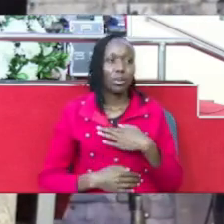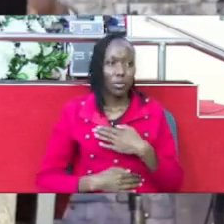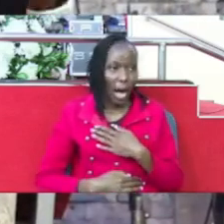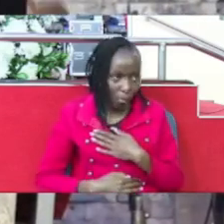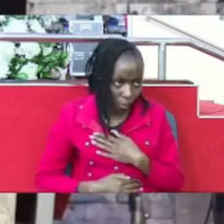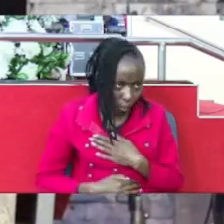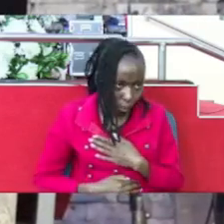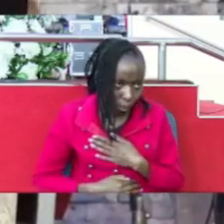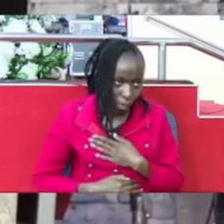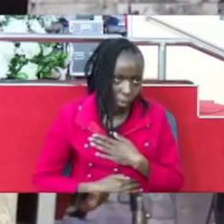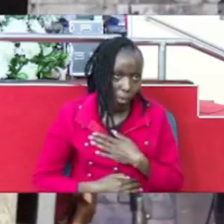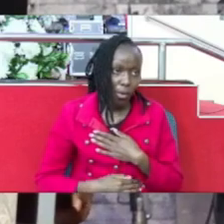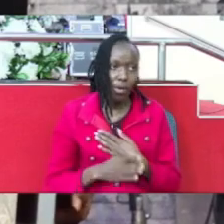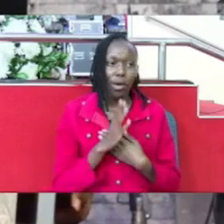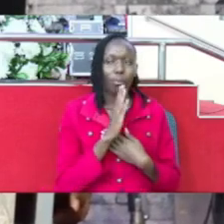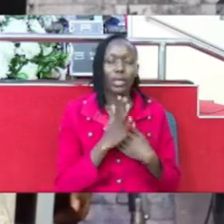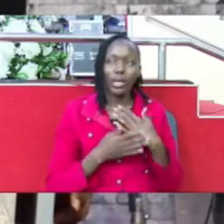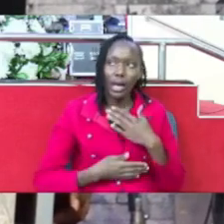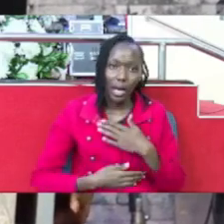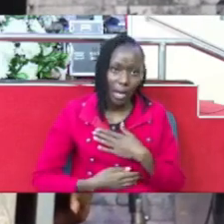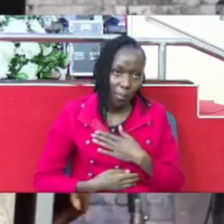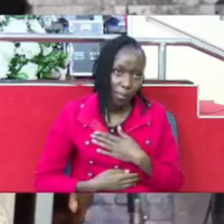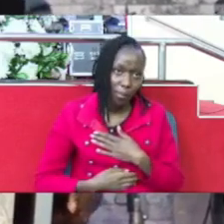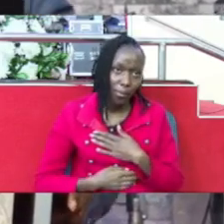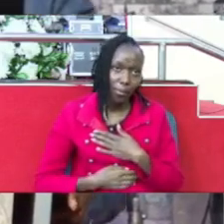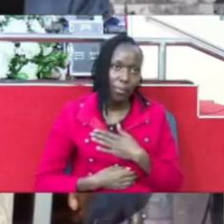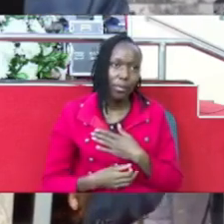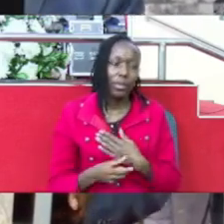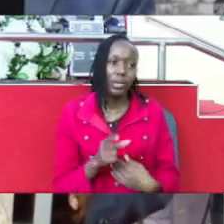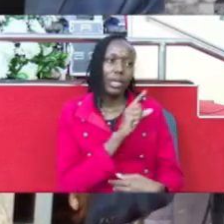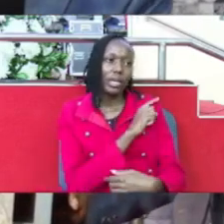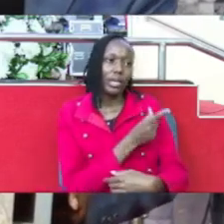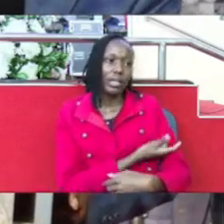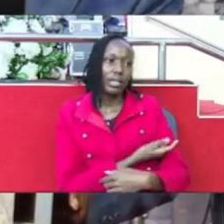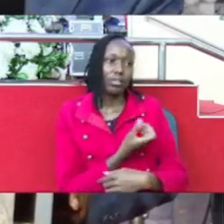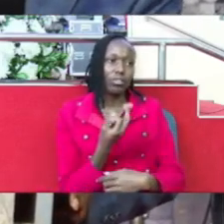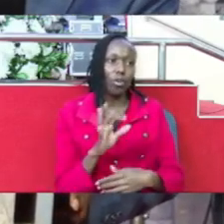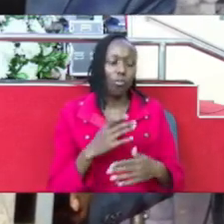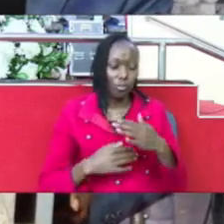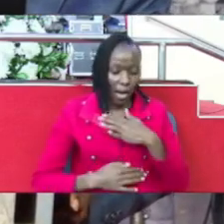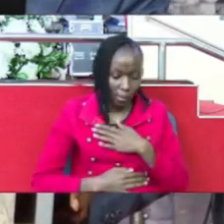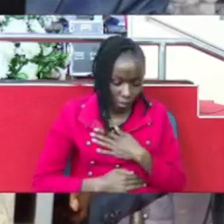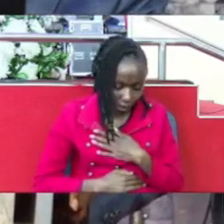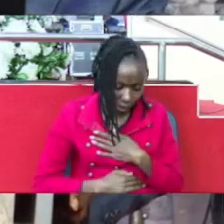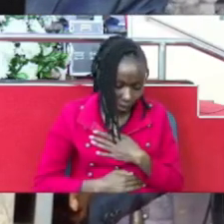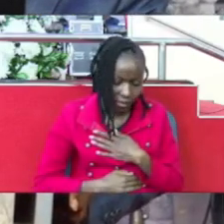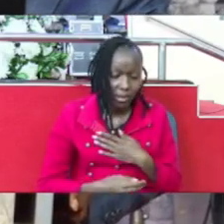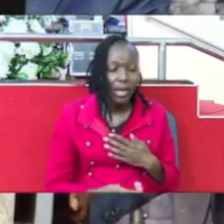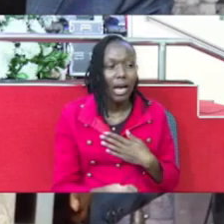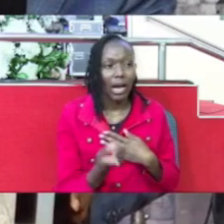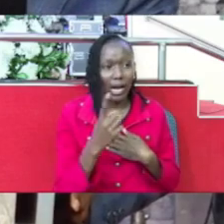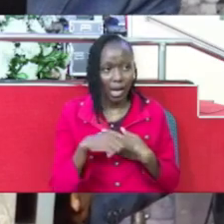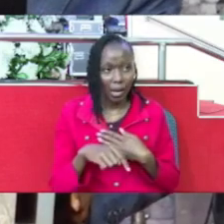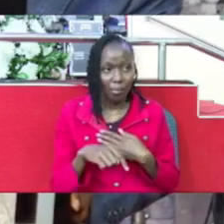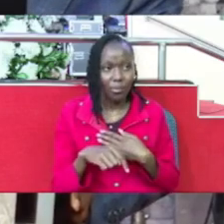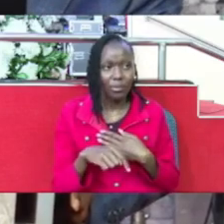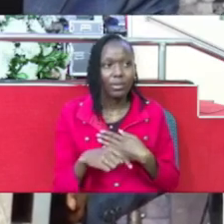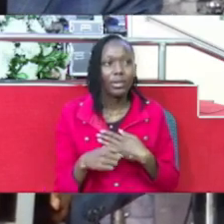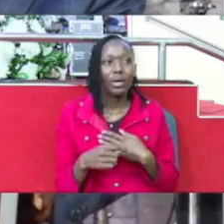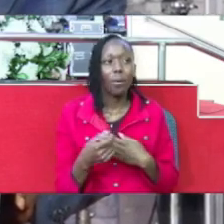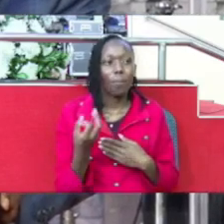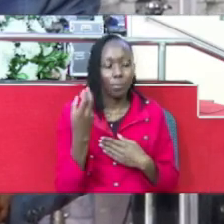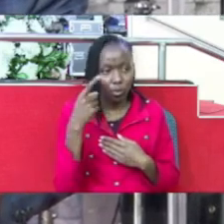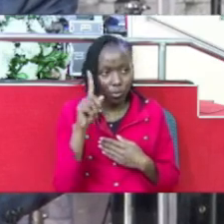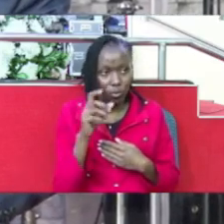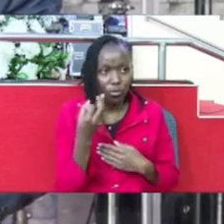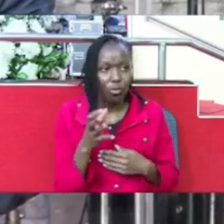The grace of humility is worked into our lives through the discipline of service. Rehema ya unyenyekevu inaletwa maishani mwetu kwa sababu ya nidhamu